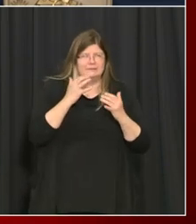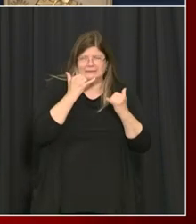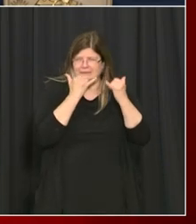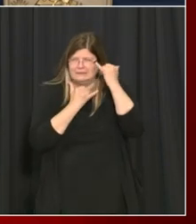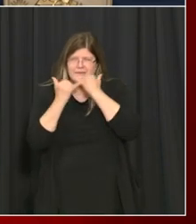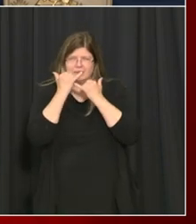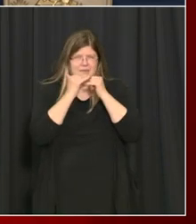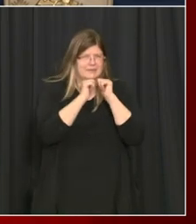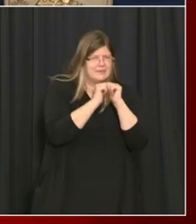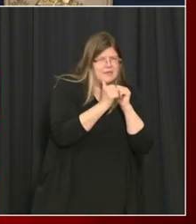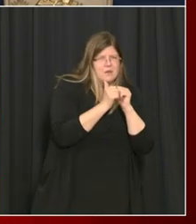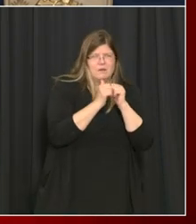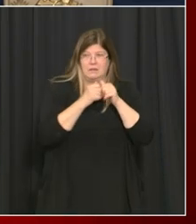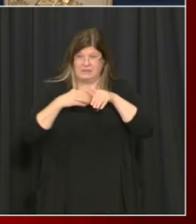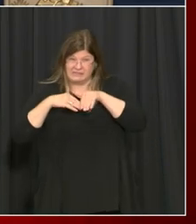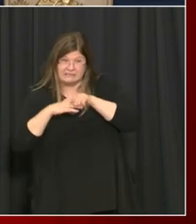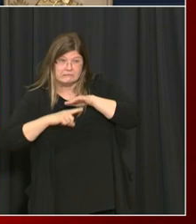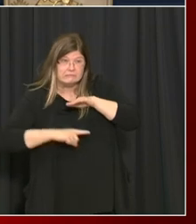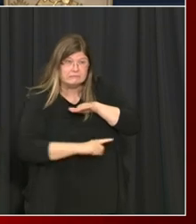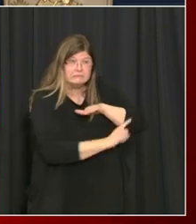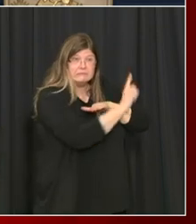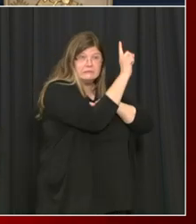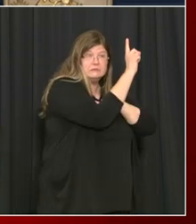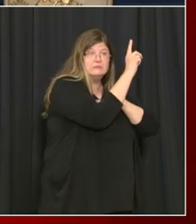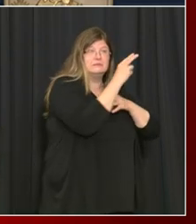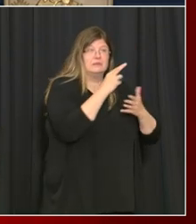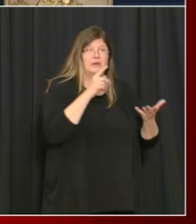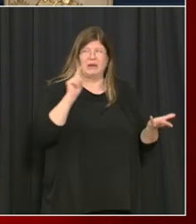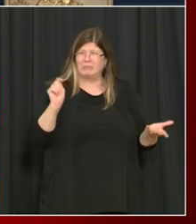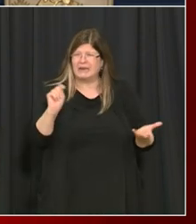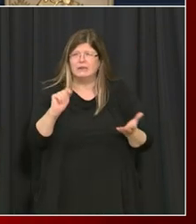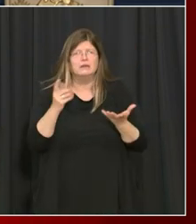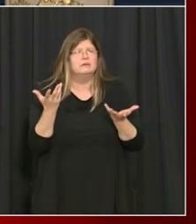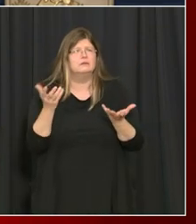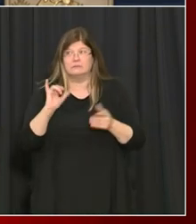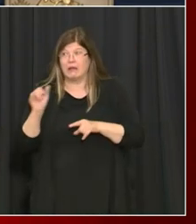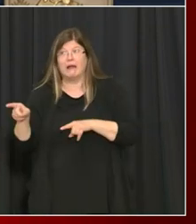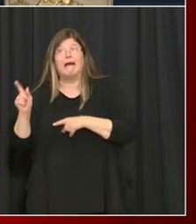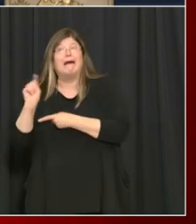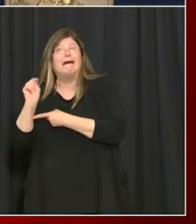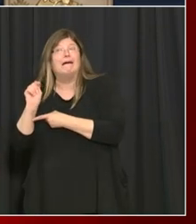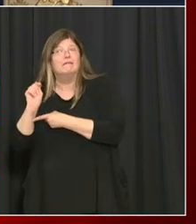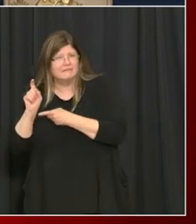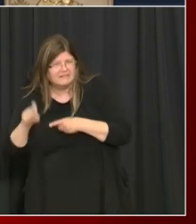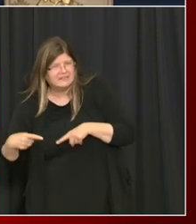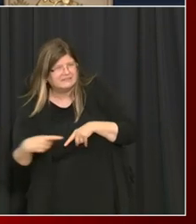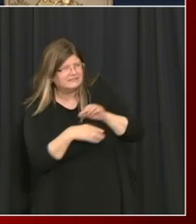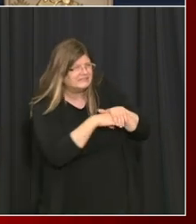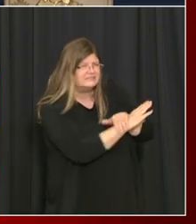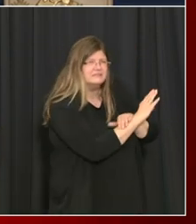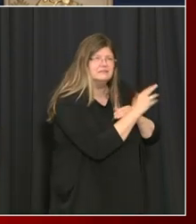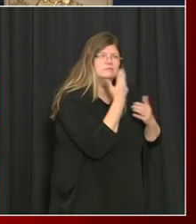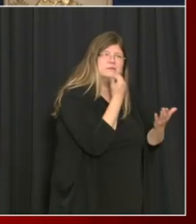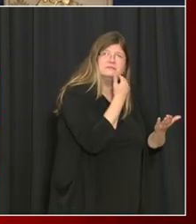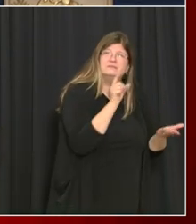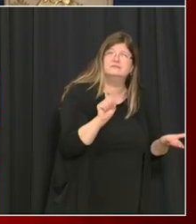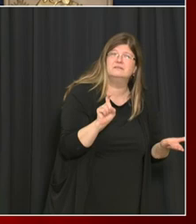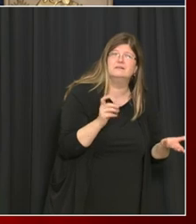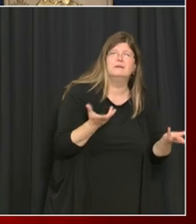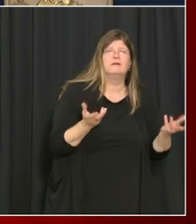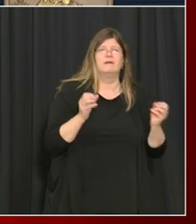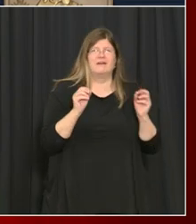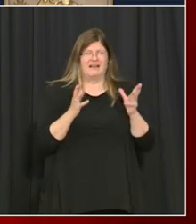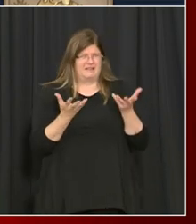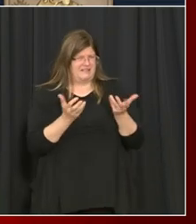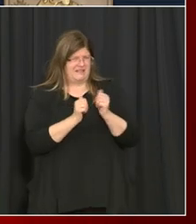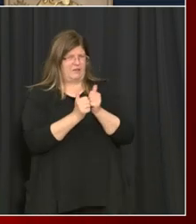the restaurant for restrooms, but that's, am I right about that? Yes, ma'am. Yes. And